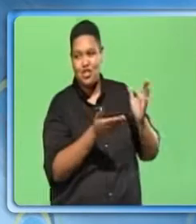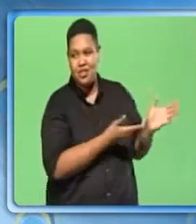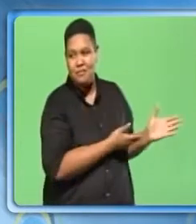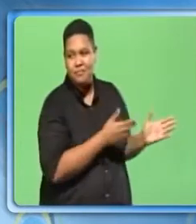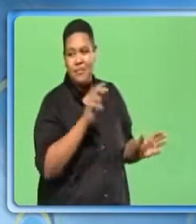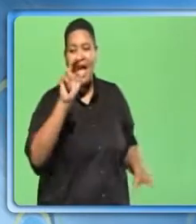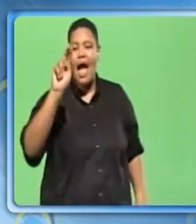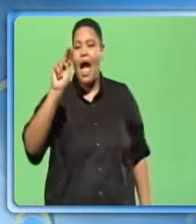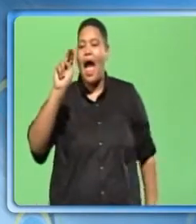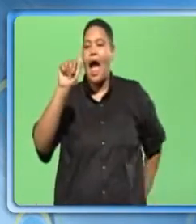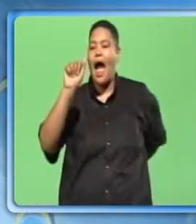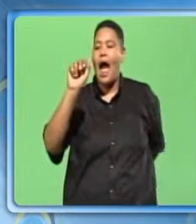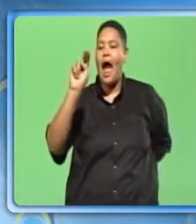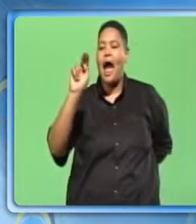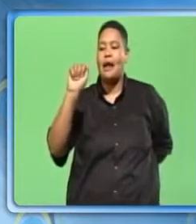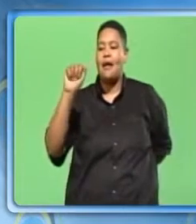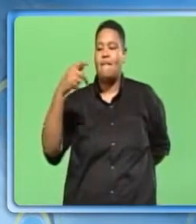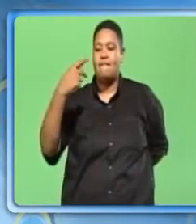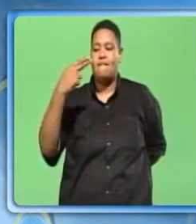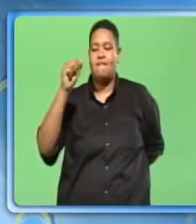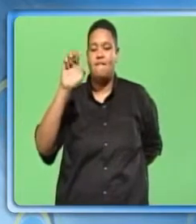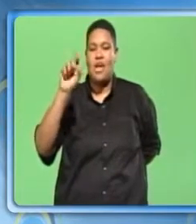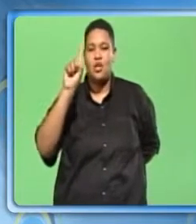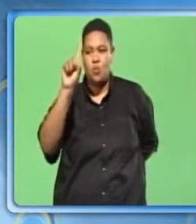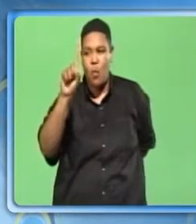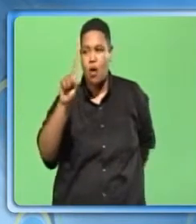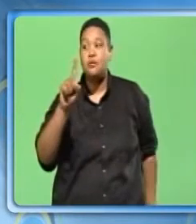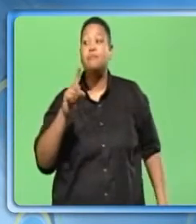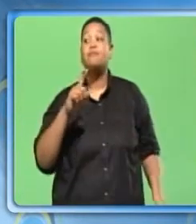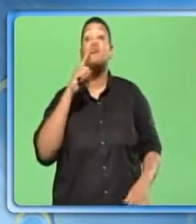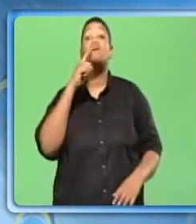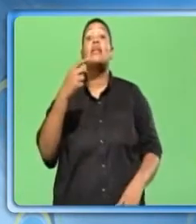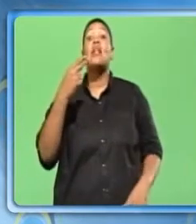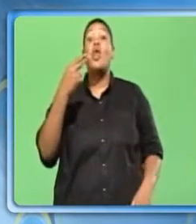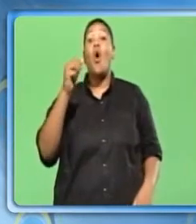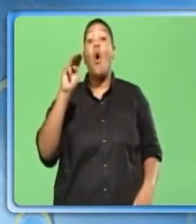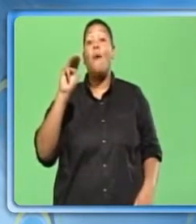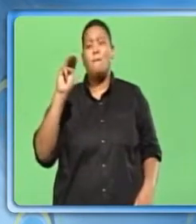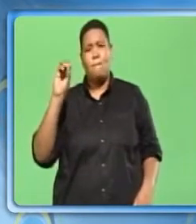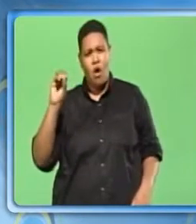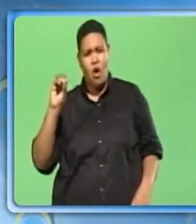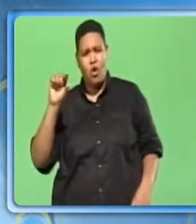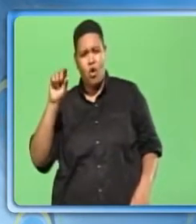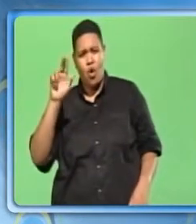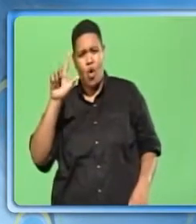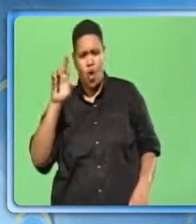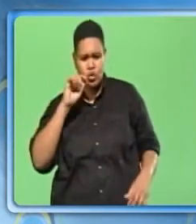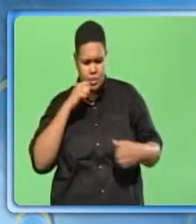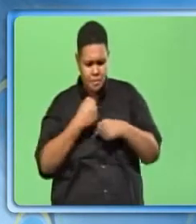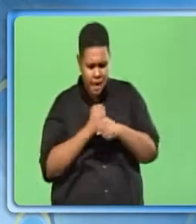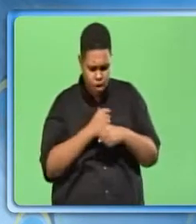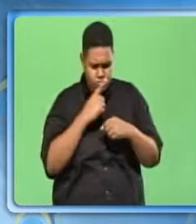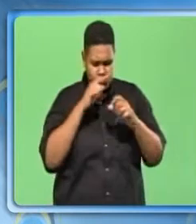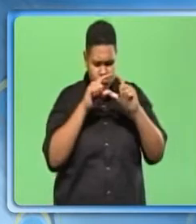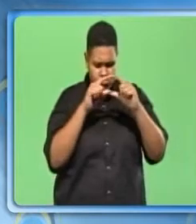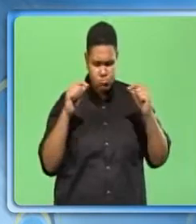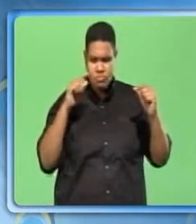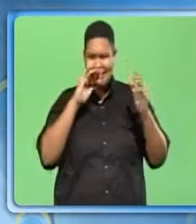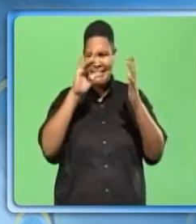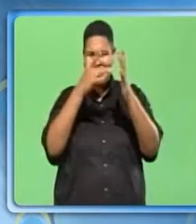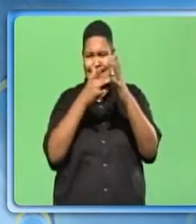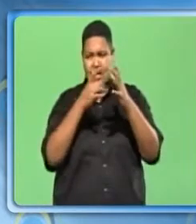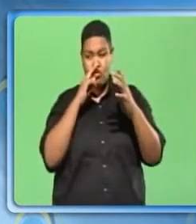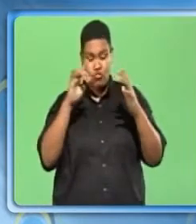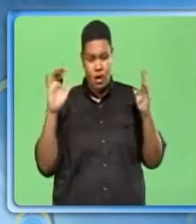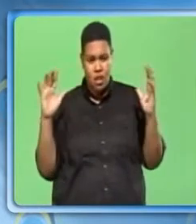Anaphase 1. Homologous chromosomes each make up a pair of chromatids joined at the centromere, moves